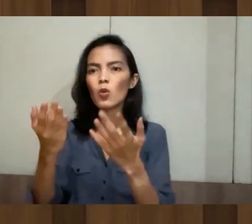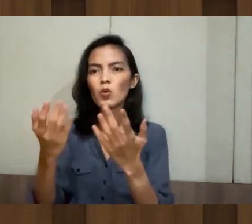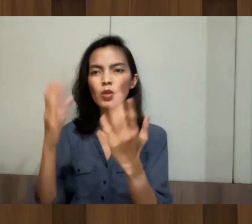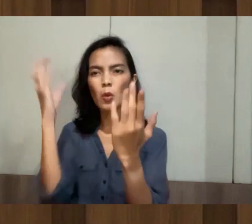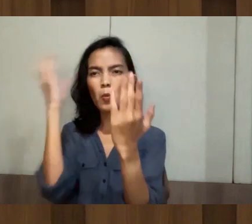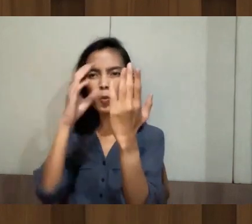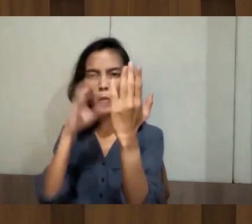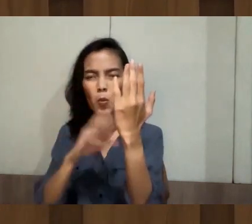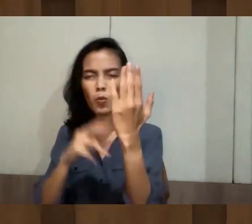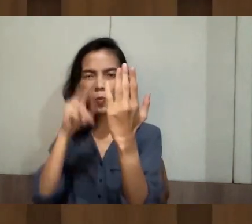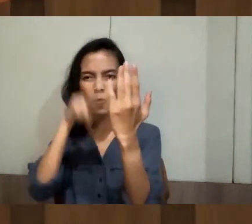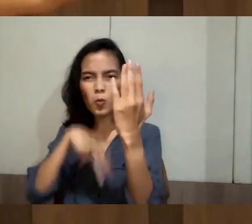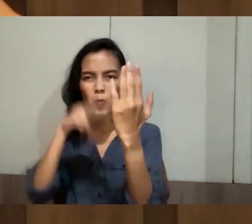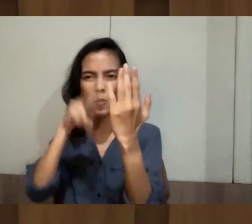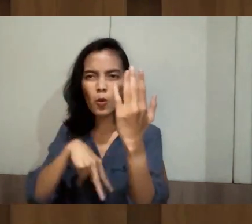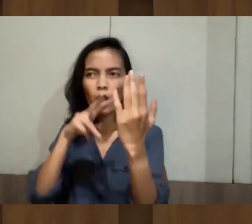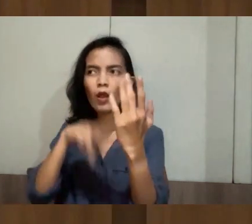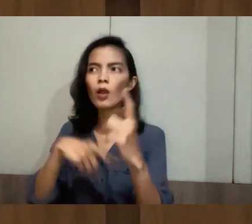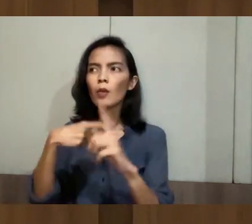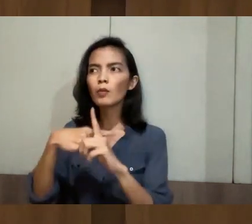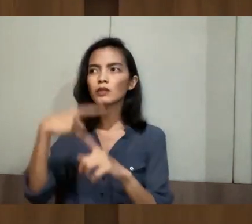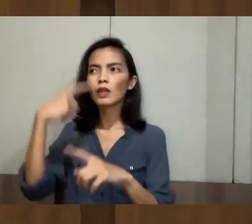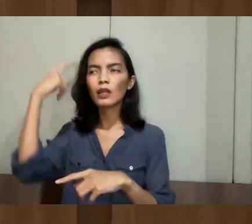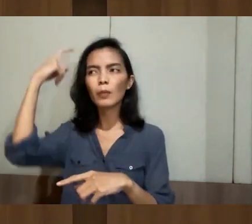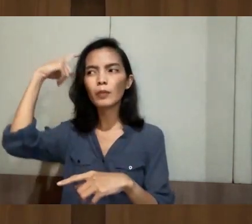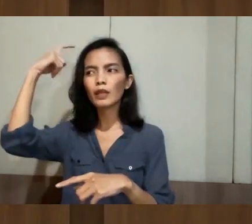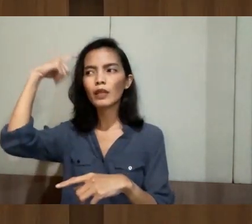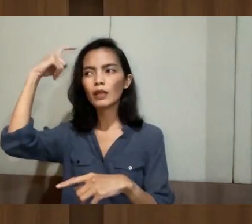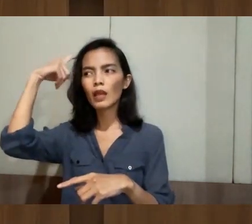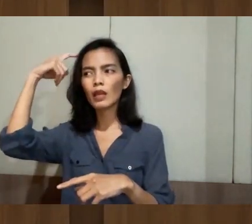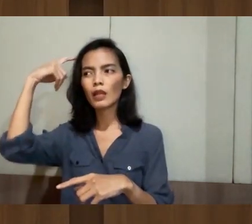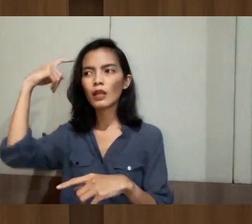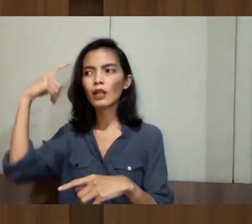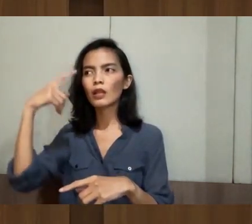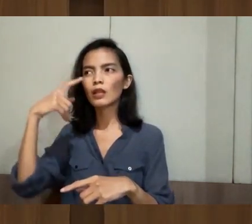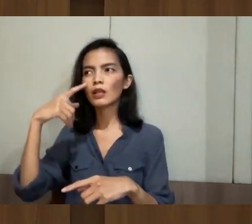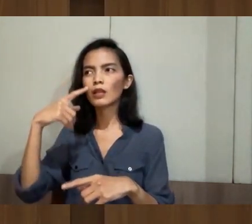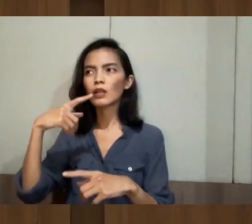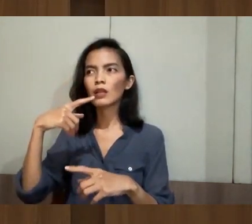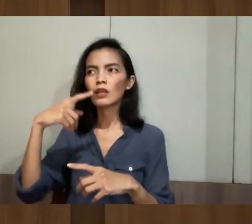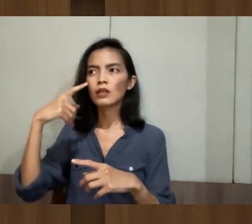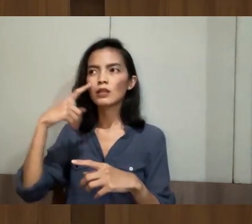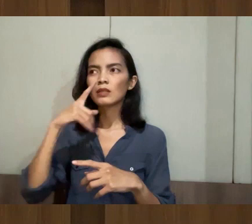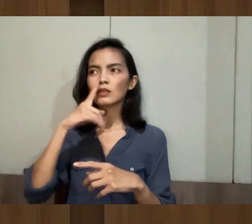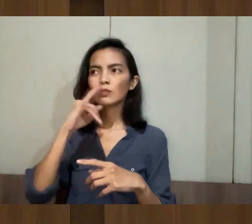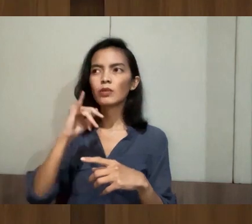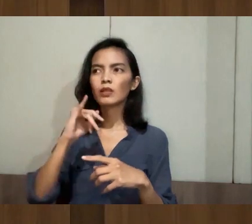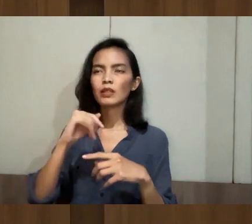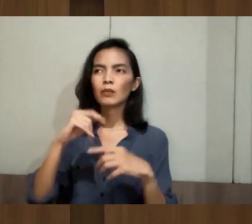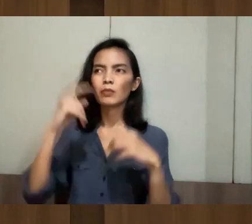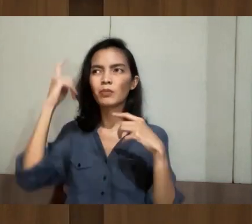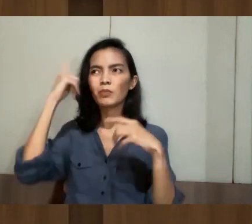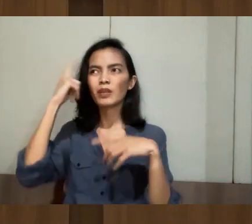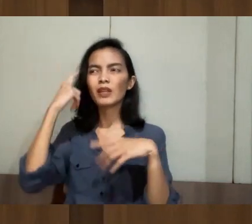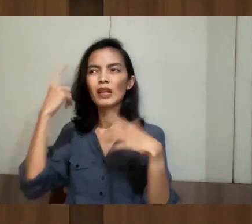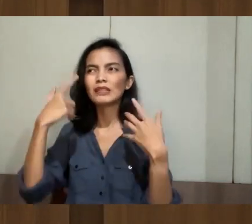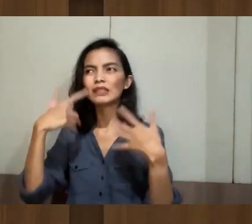digital algorithms, social media contents, we all have these intrusive thoughts. We all have